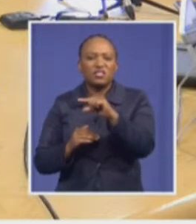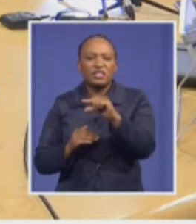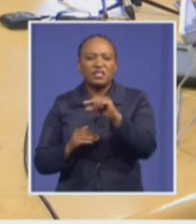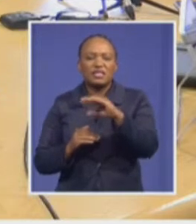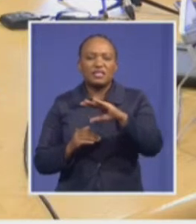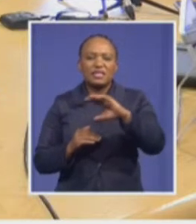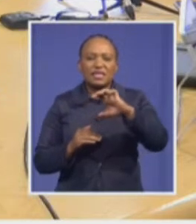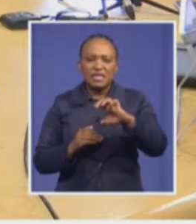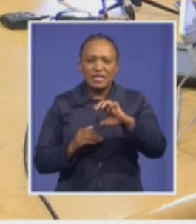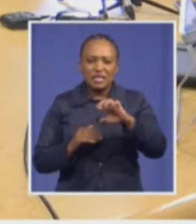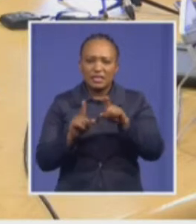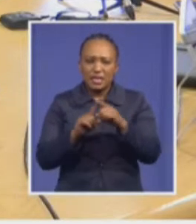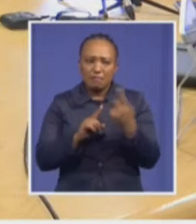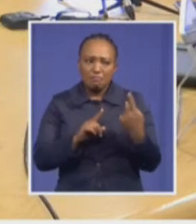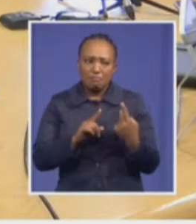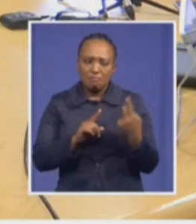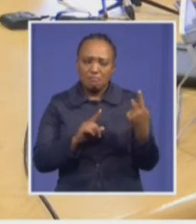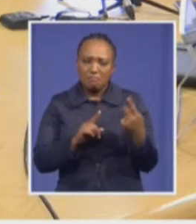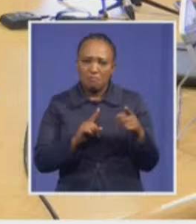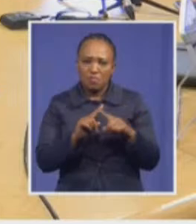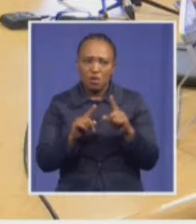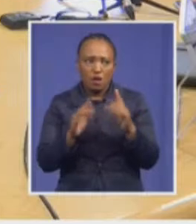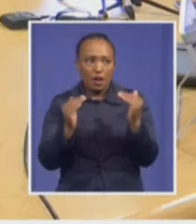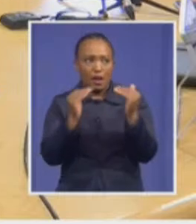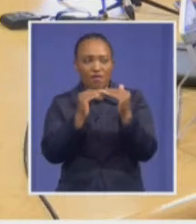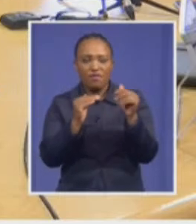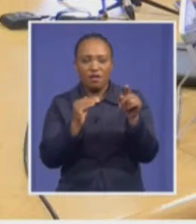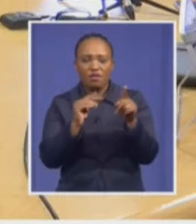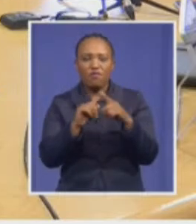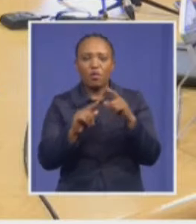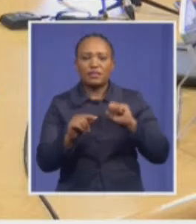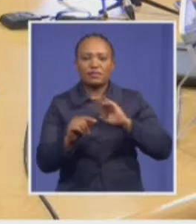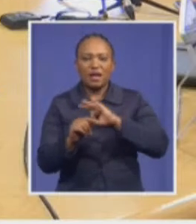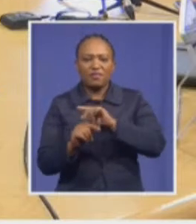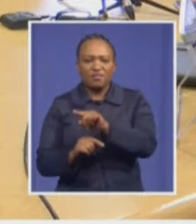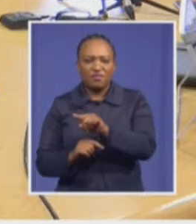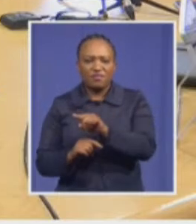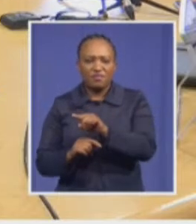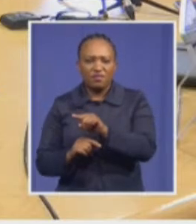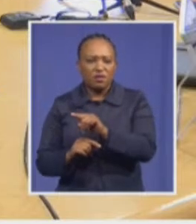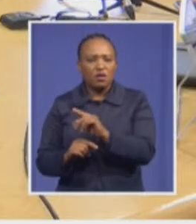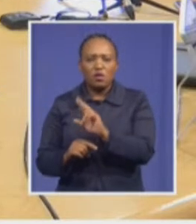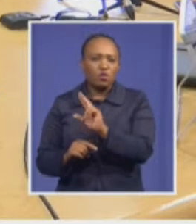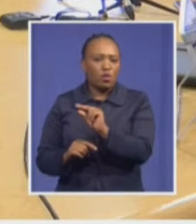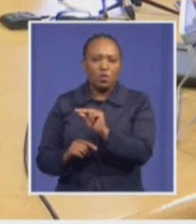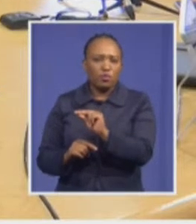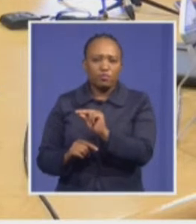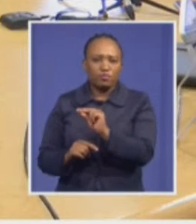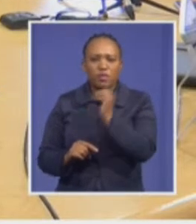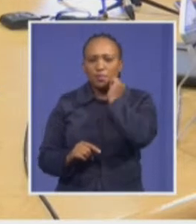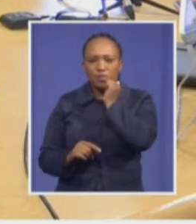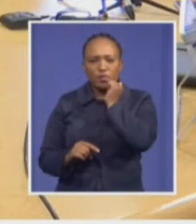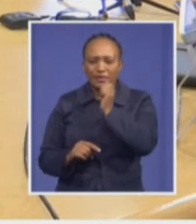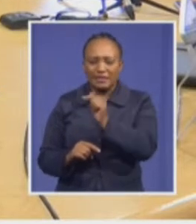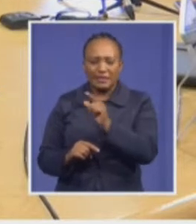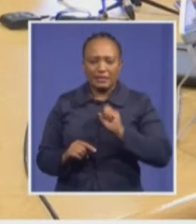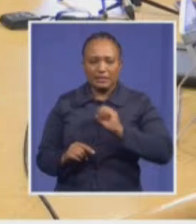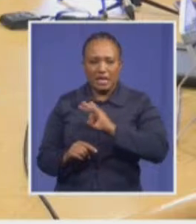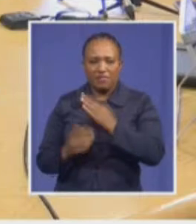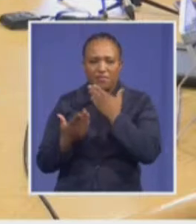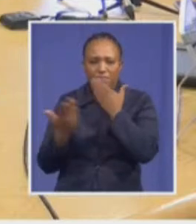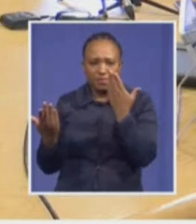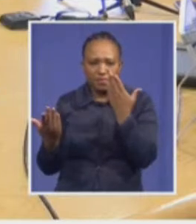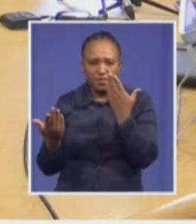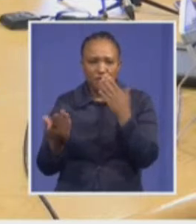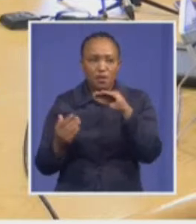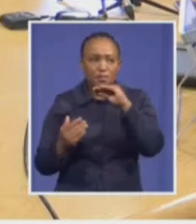at the level of the employee? No. Okay. And then does that, you heard the attorney for